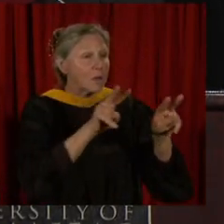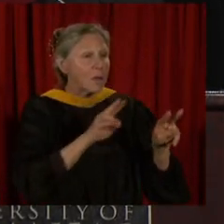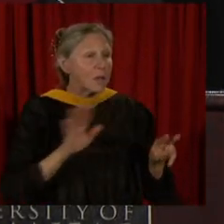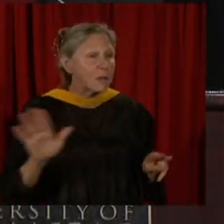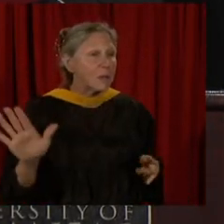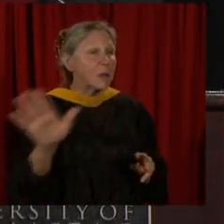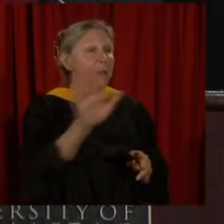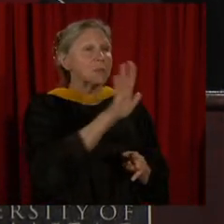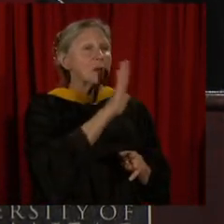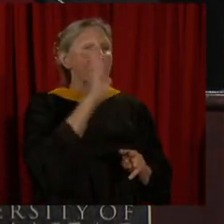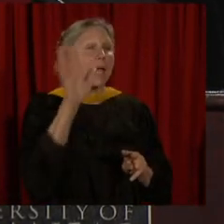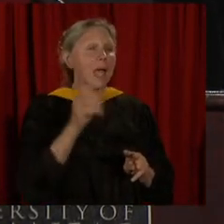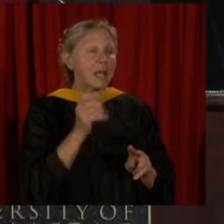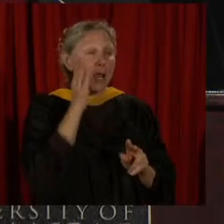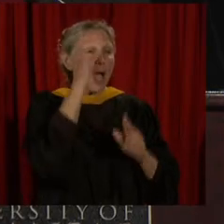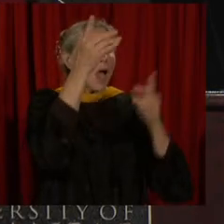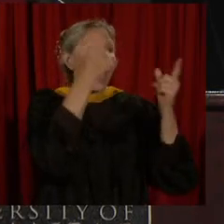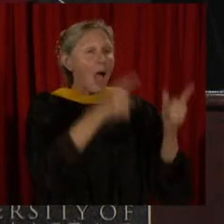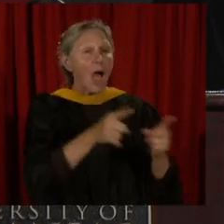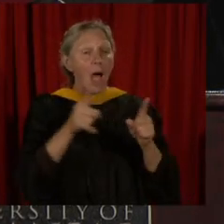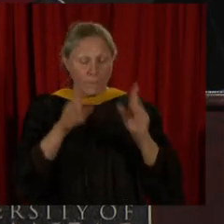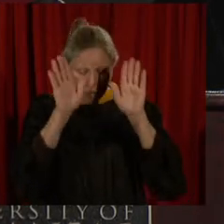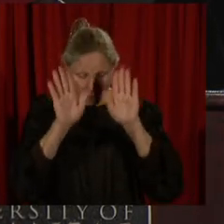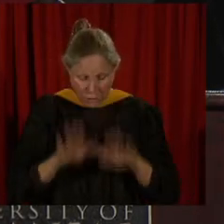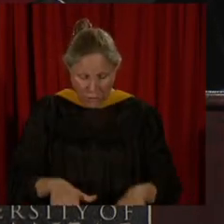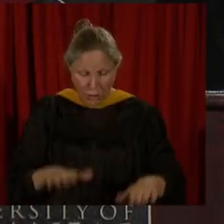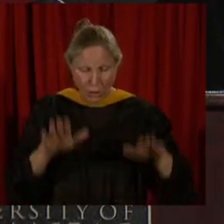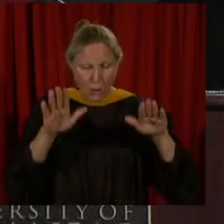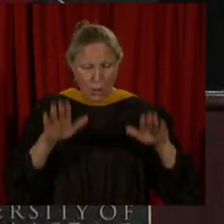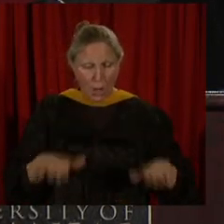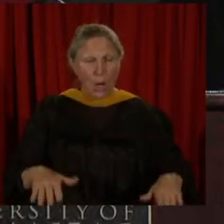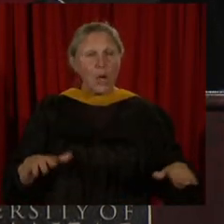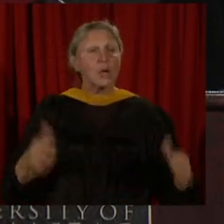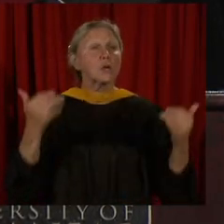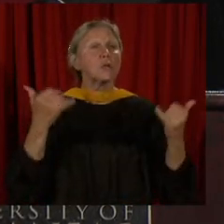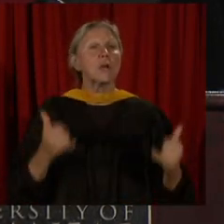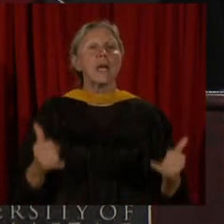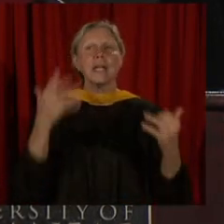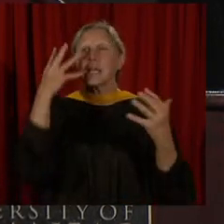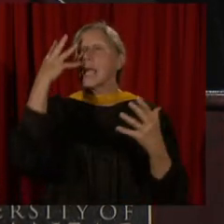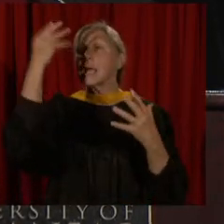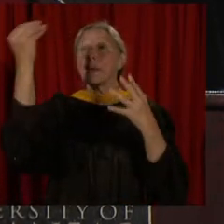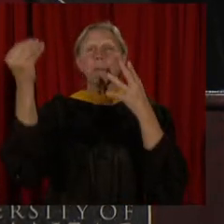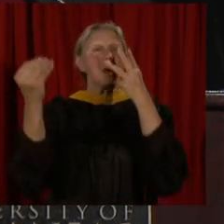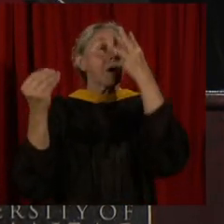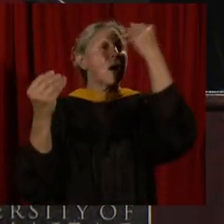over the fates of thy children